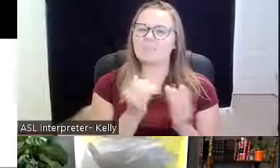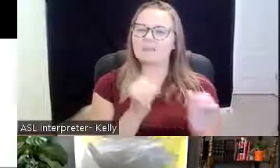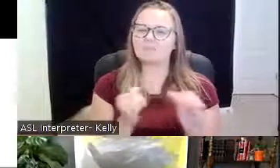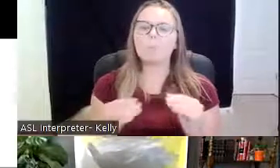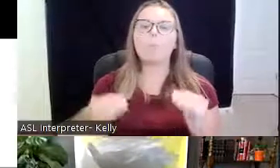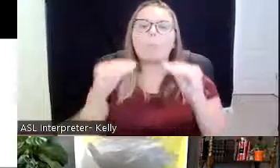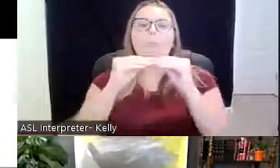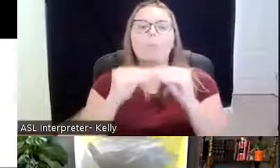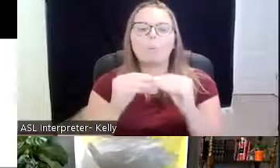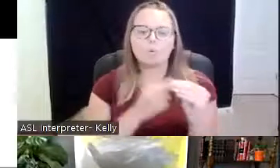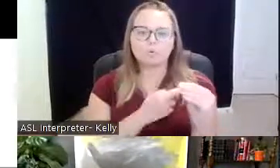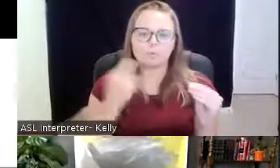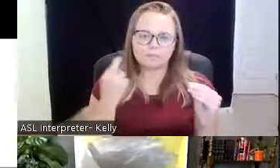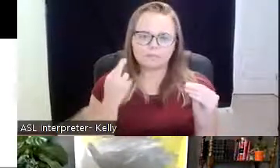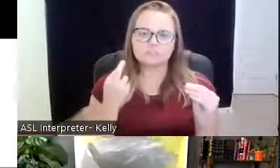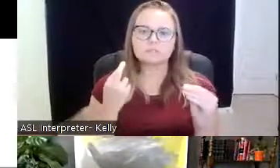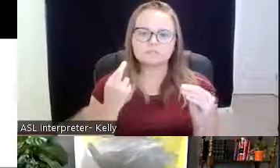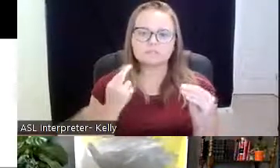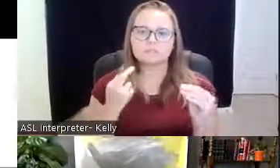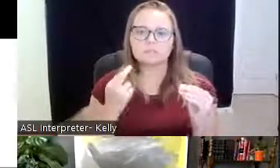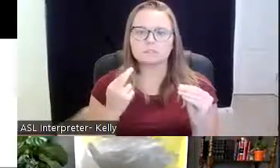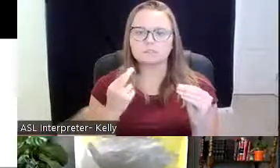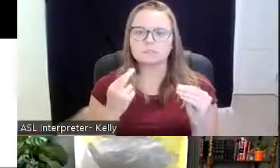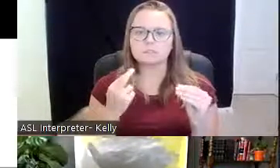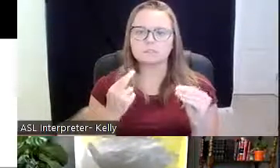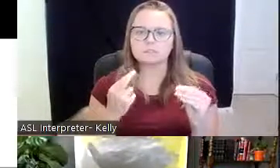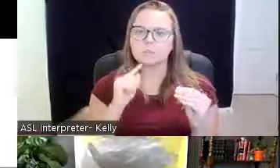for severe loneliness than others.